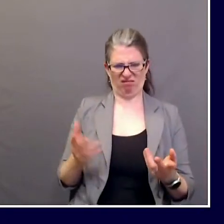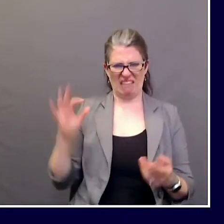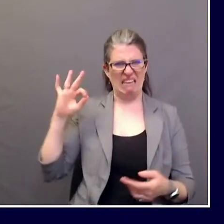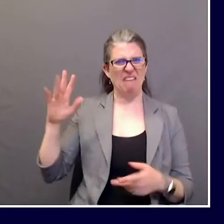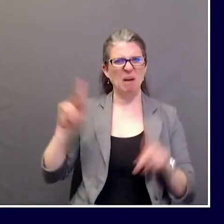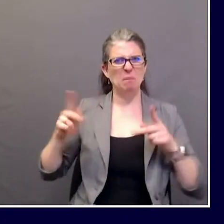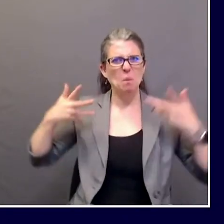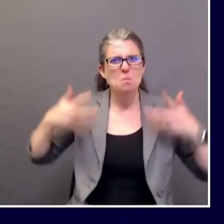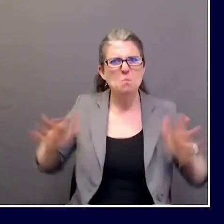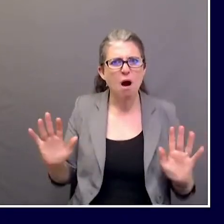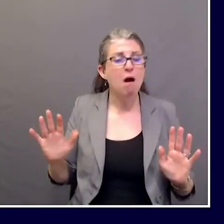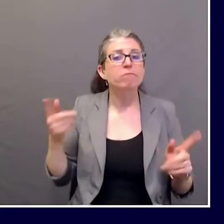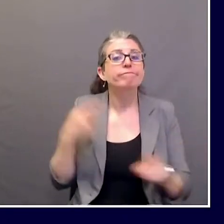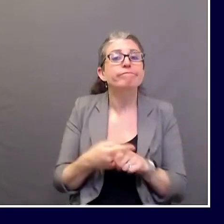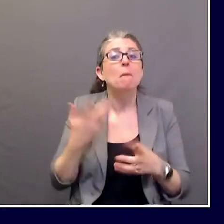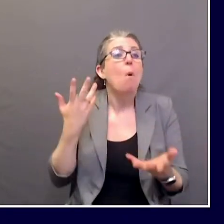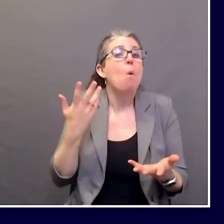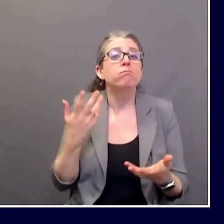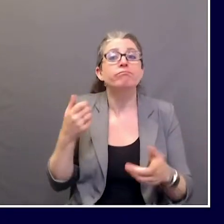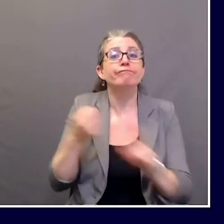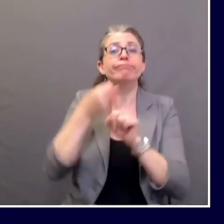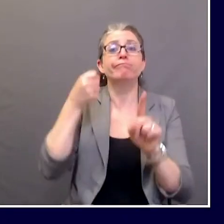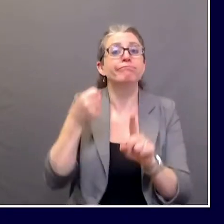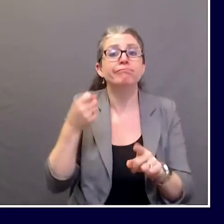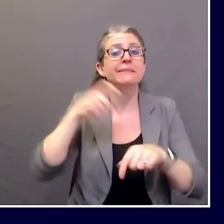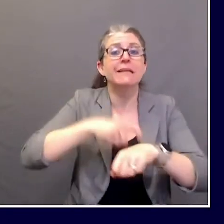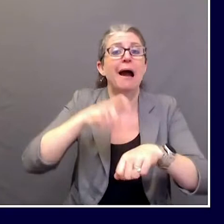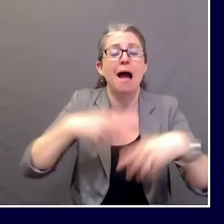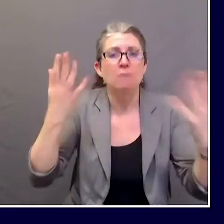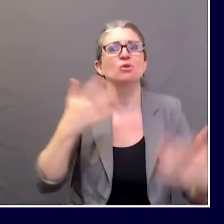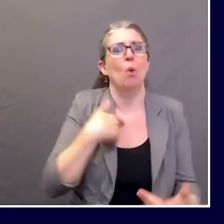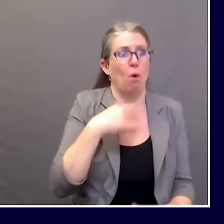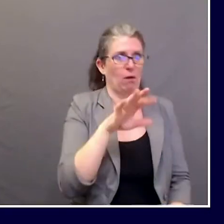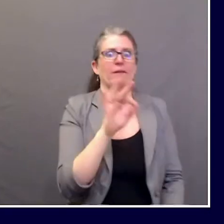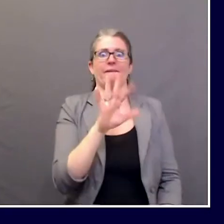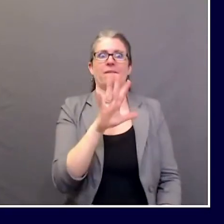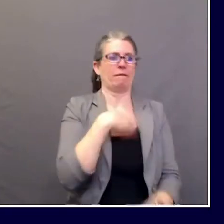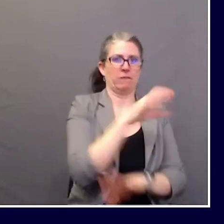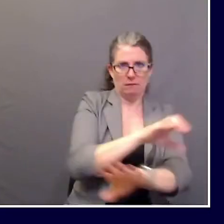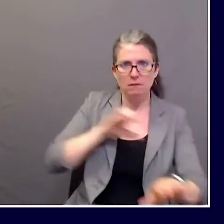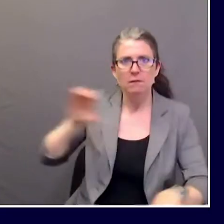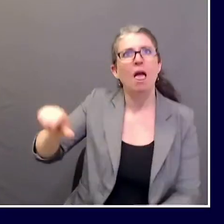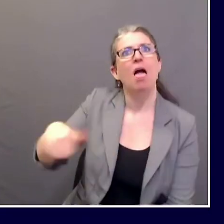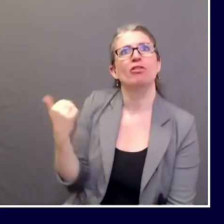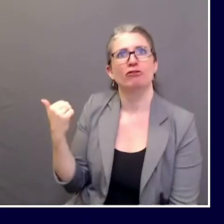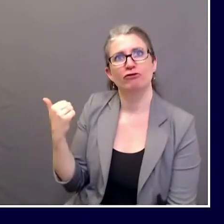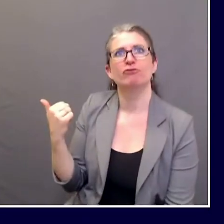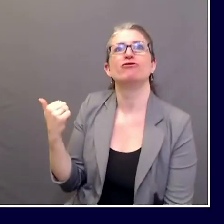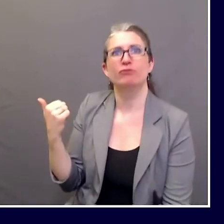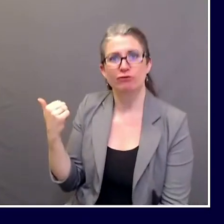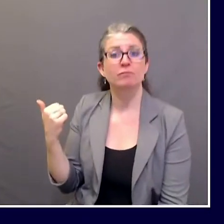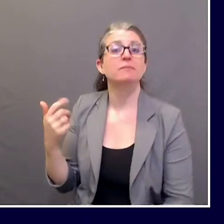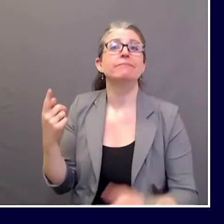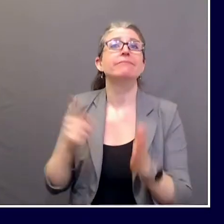slow things down? Probably. When we have less doses, we have less shots in arms. All that